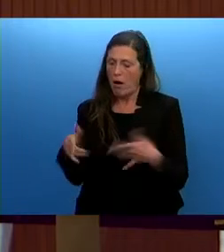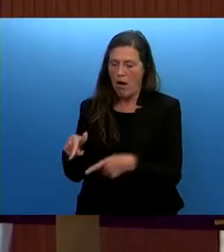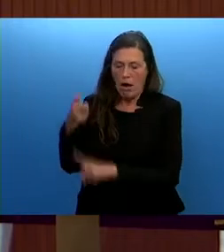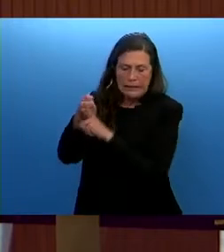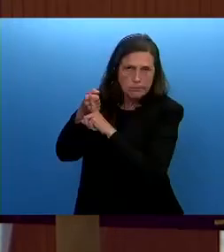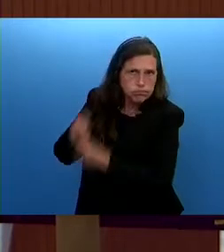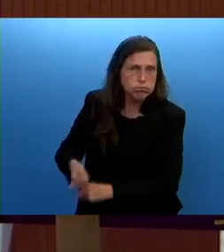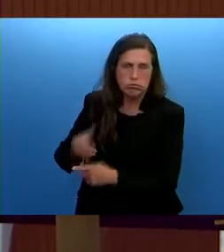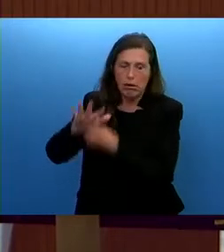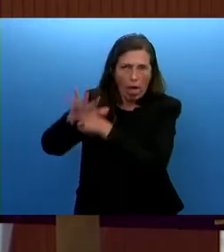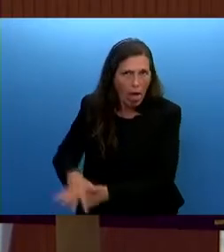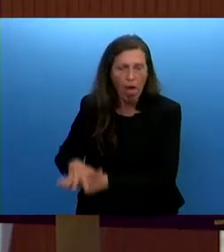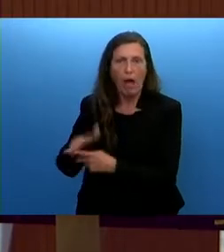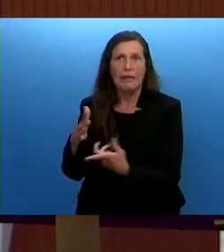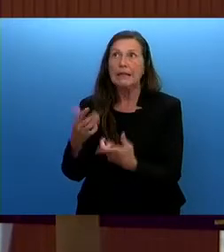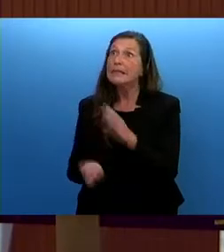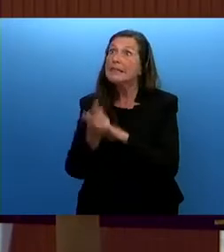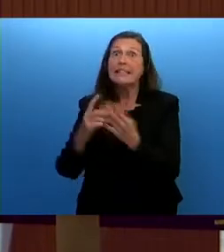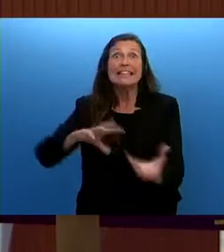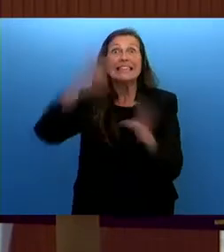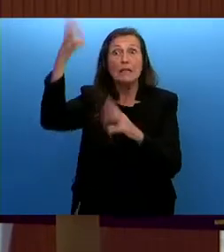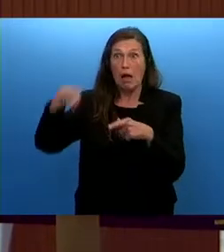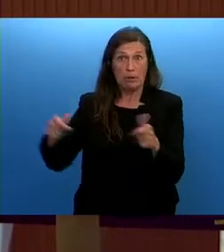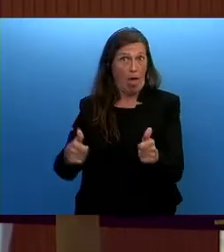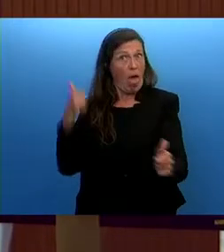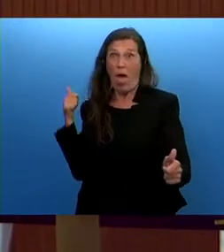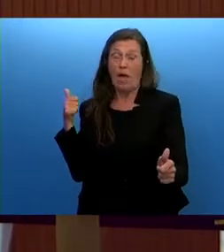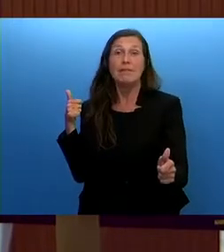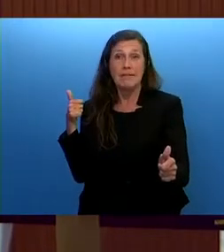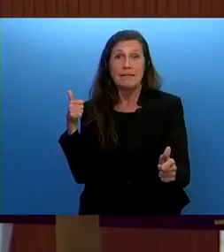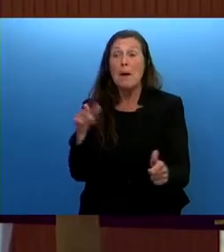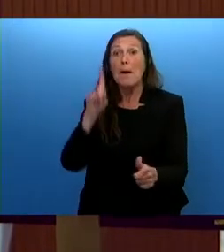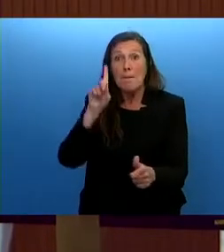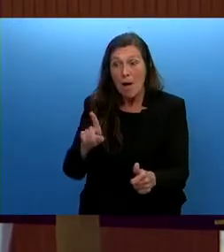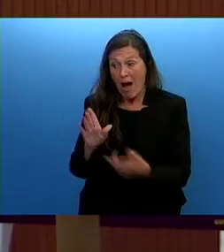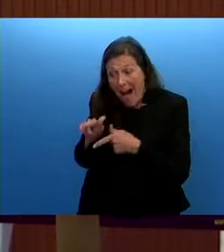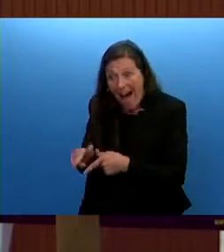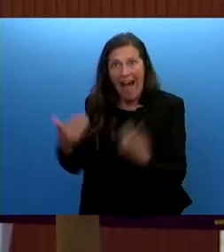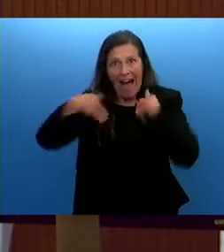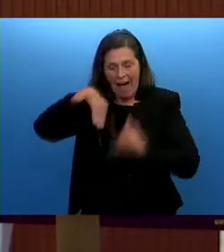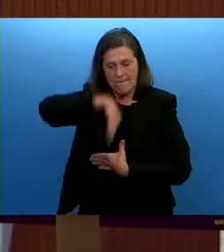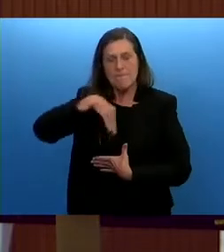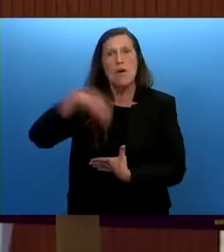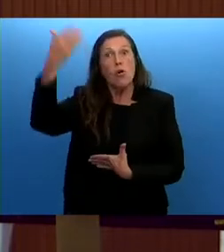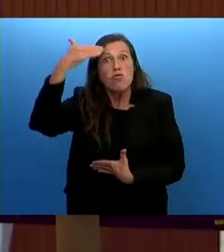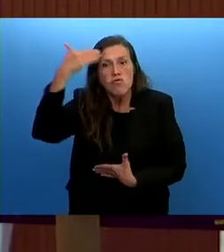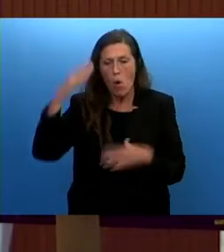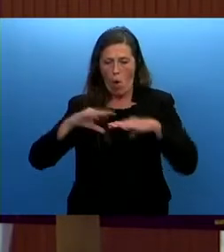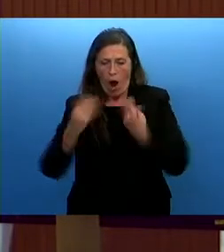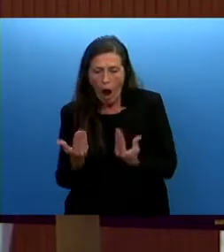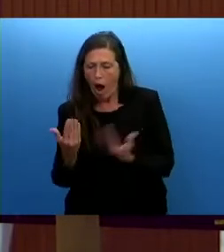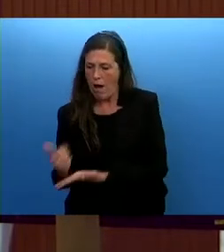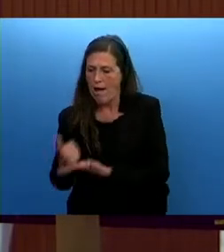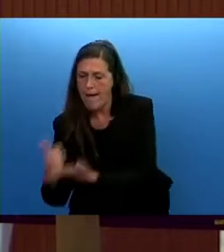disasters, but crucially, that their knowledge and leadership skills are essential for building